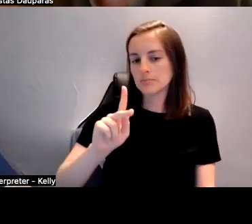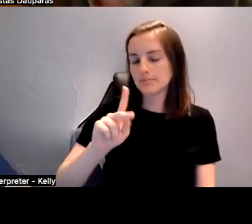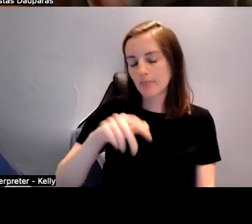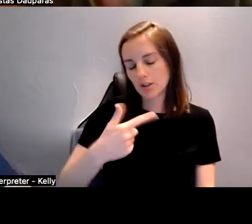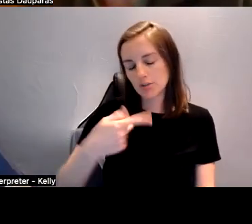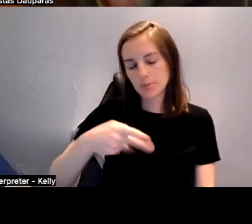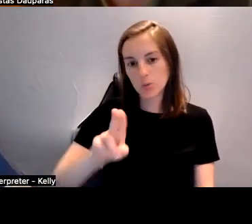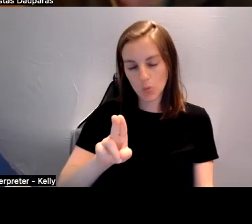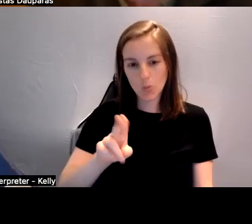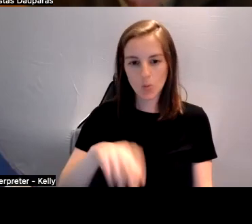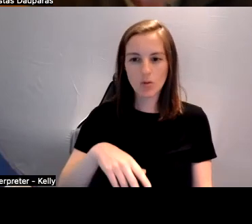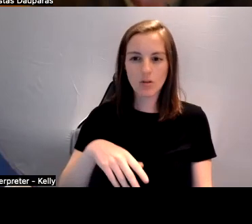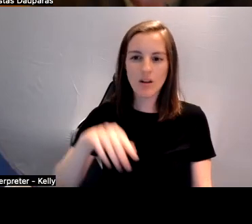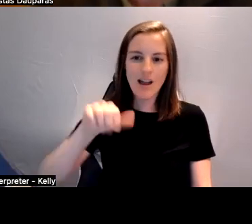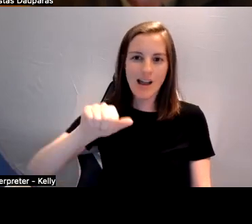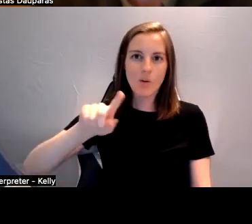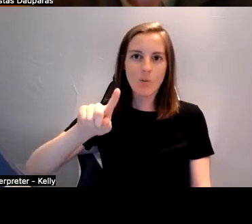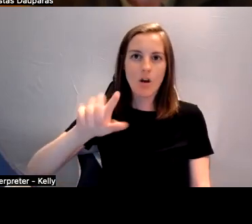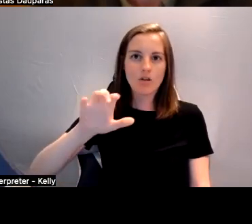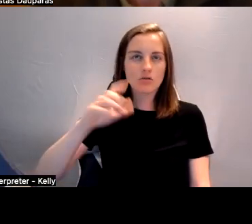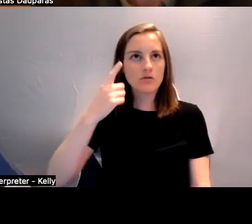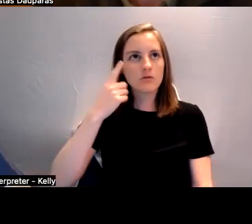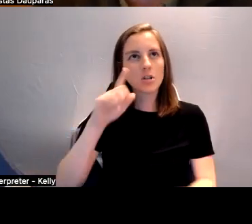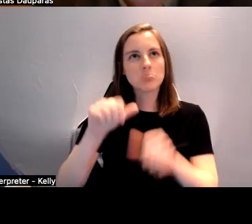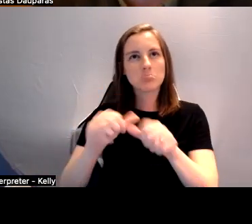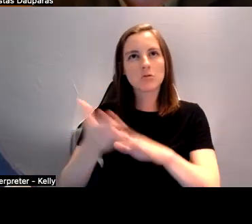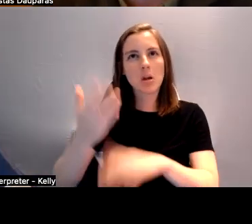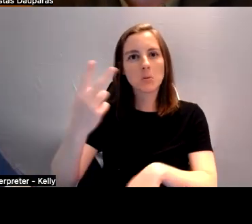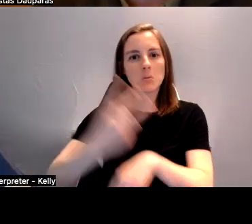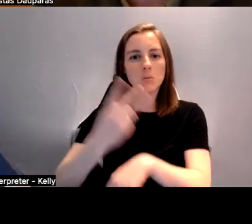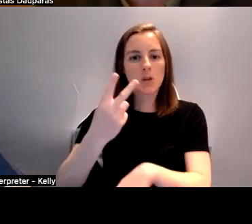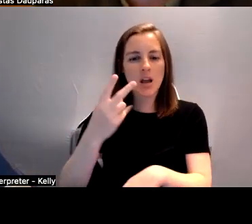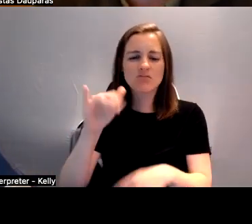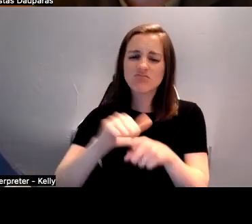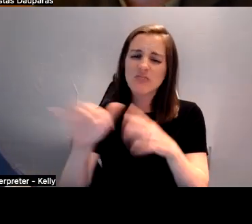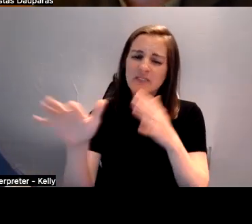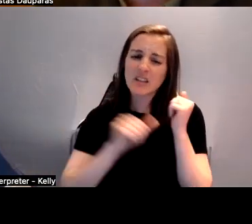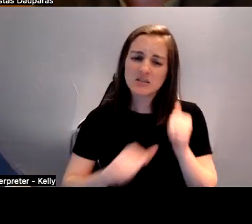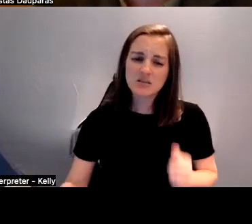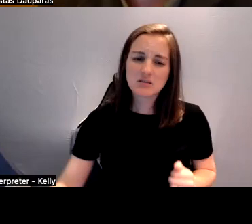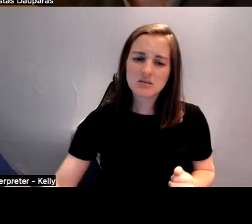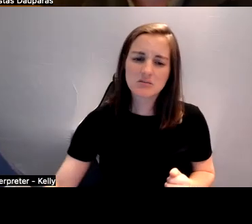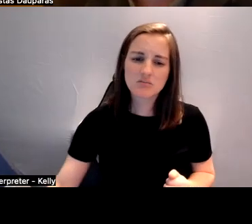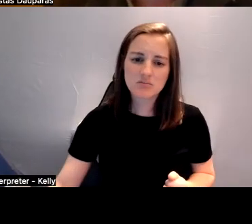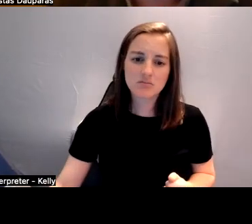and I trained on A100 for probably 2 days. So the training is fairly fast.